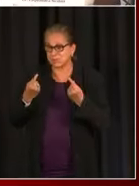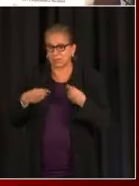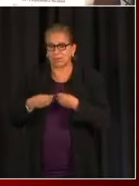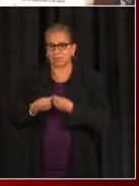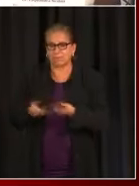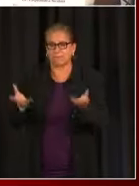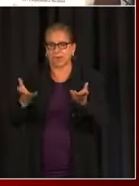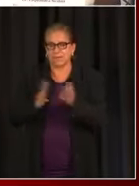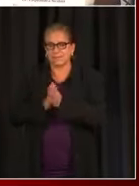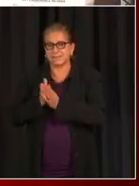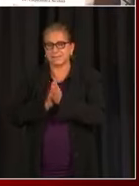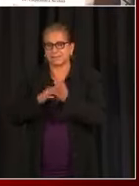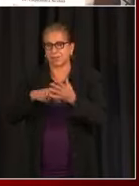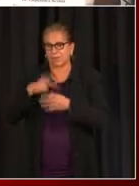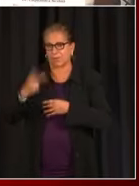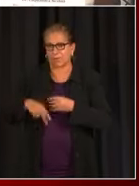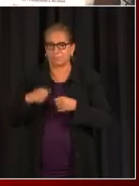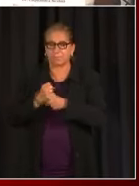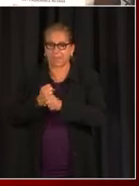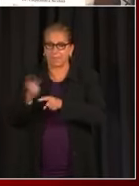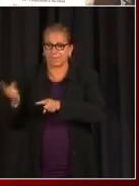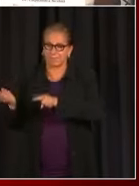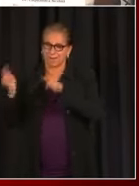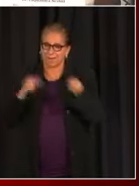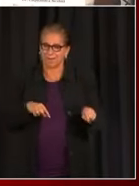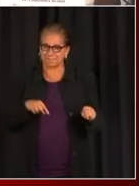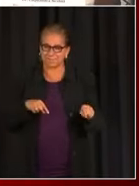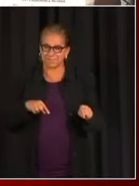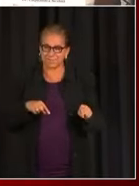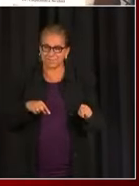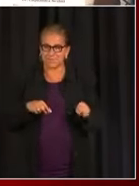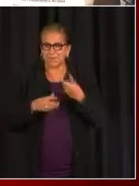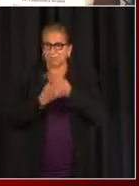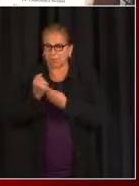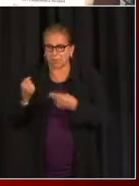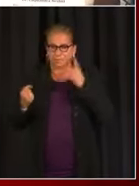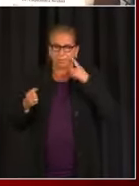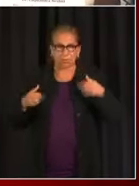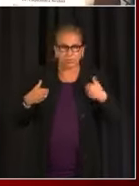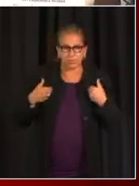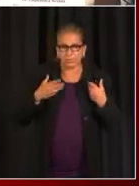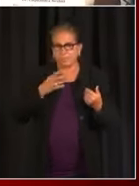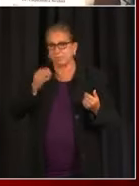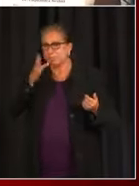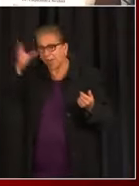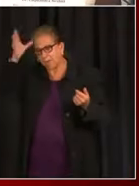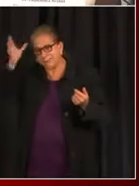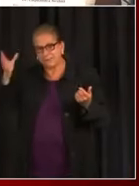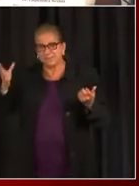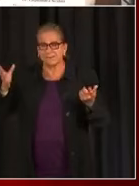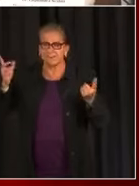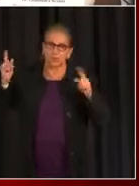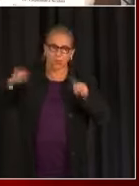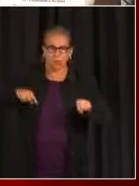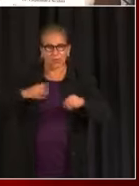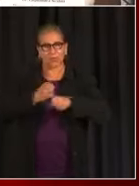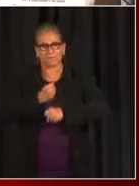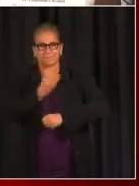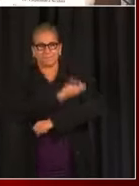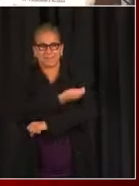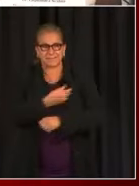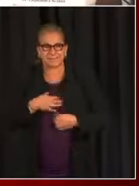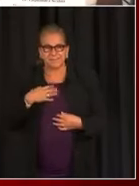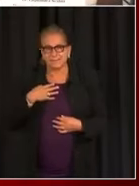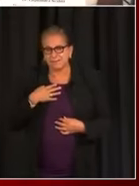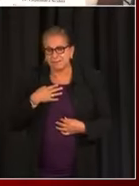be in place, that will be both the youth and their parents will become informed of. I think all of you know that we've made the